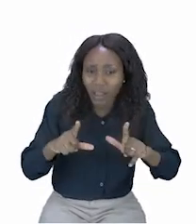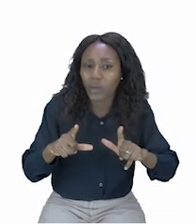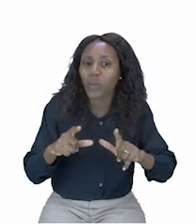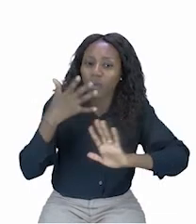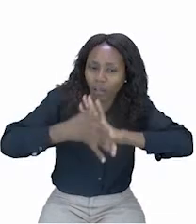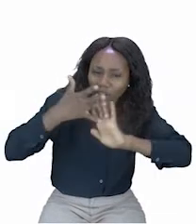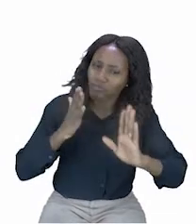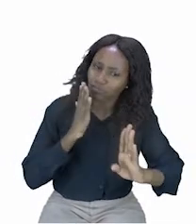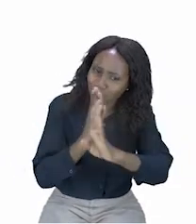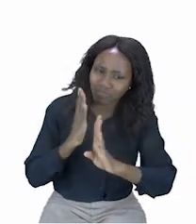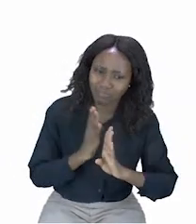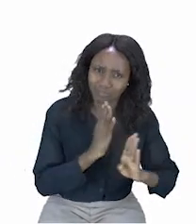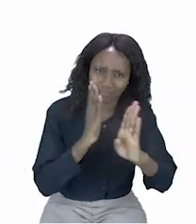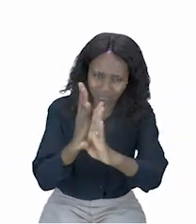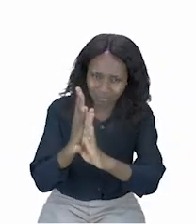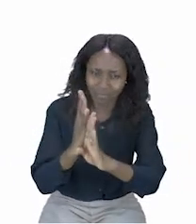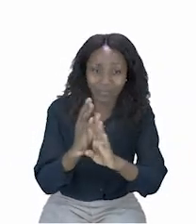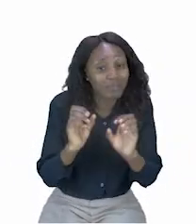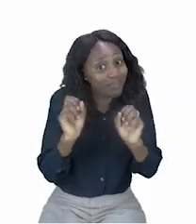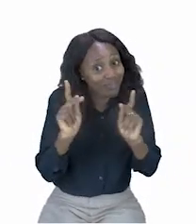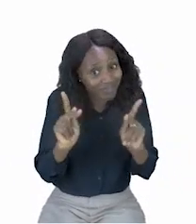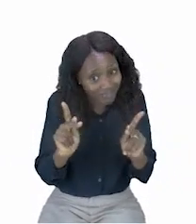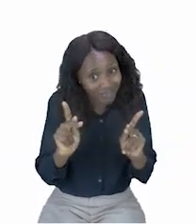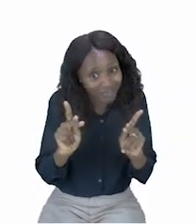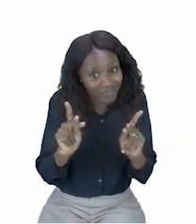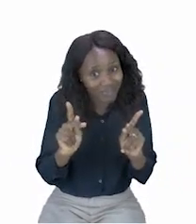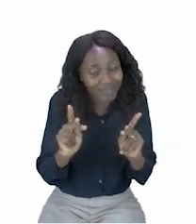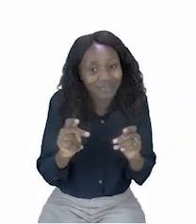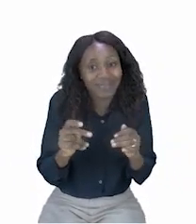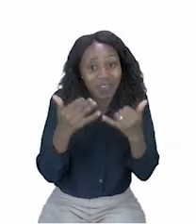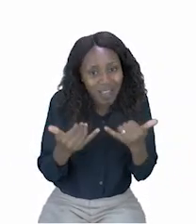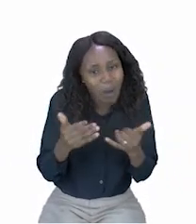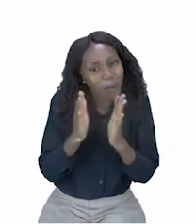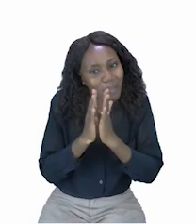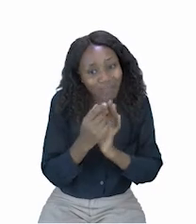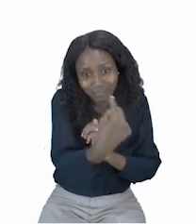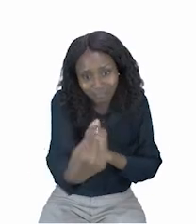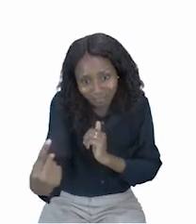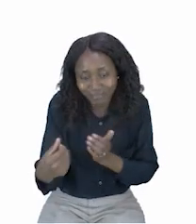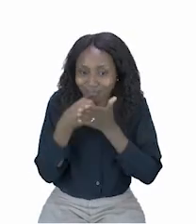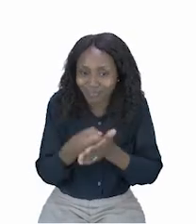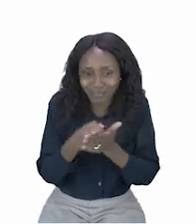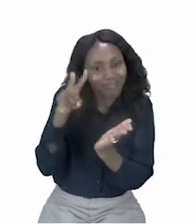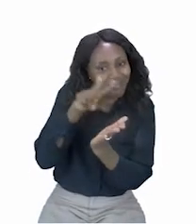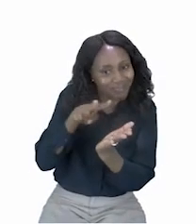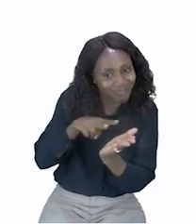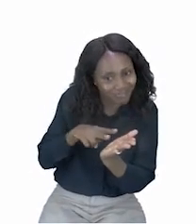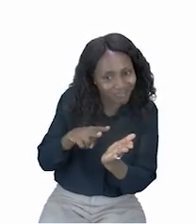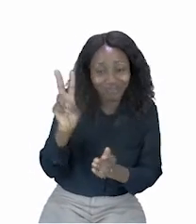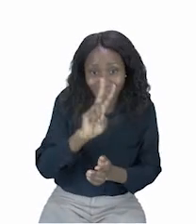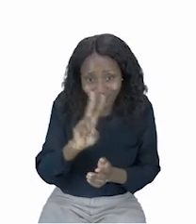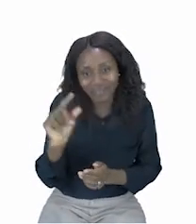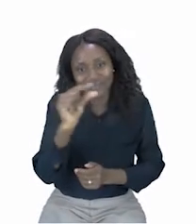correctly. All right, grade 3s, I'm going to leave you to try and read your sight words and your vocabulary